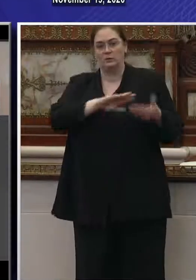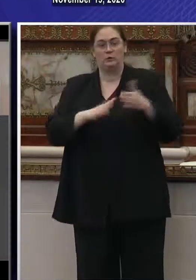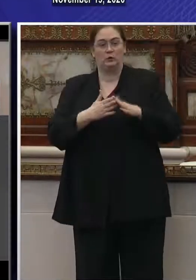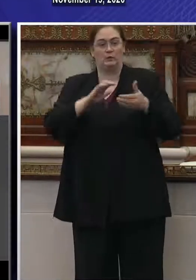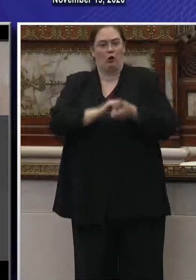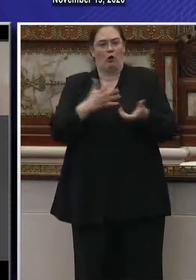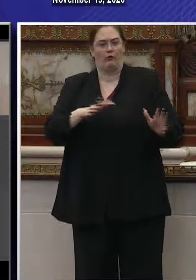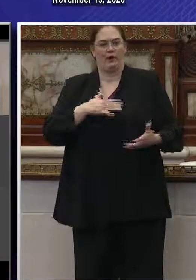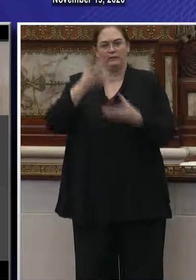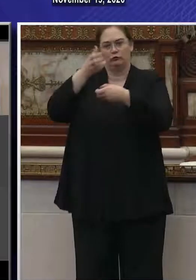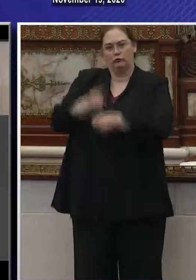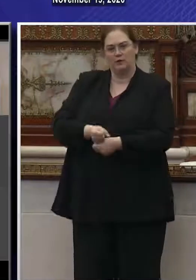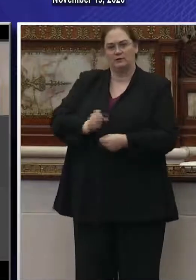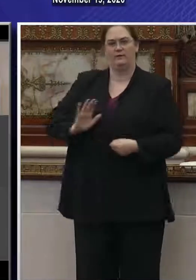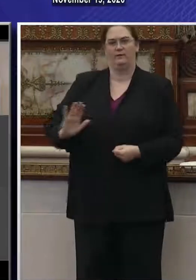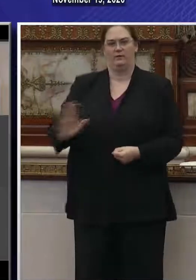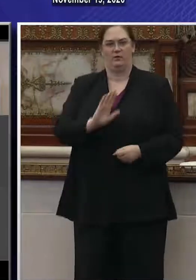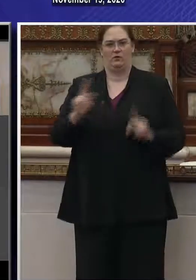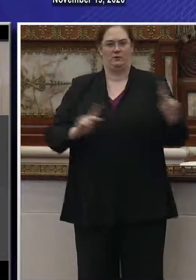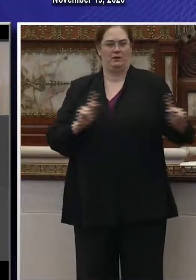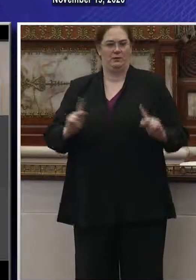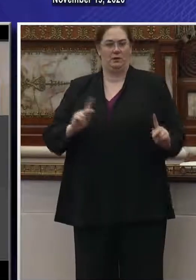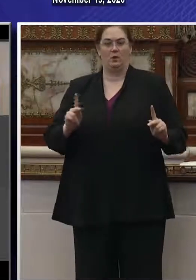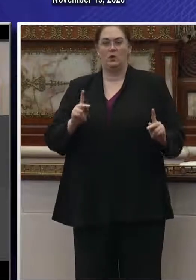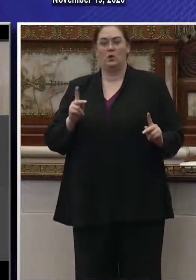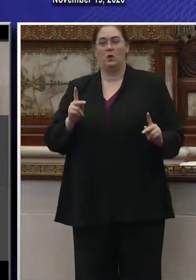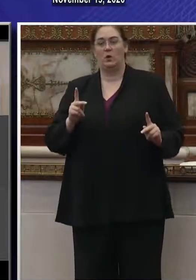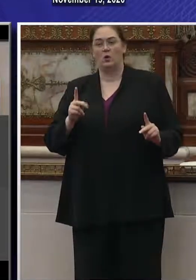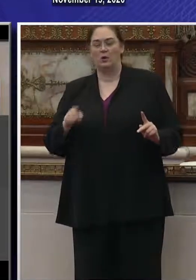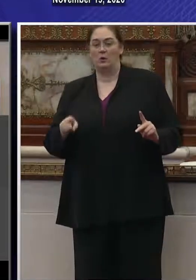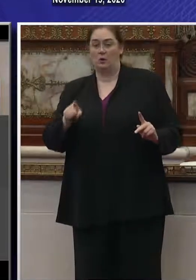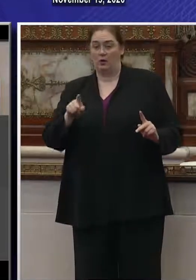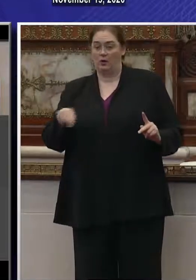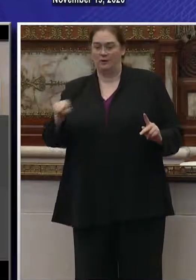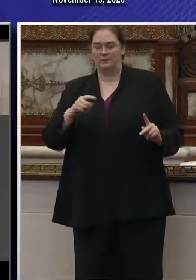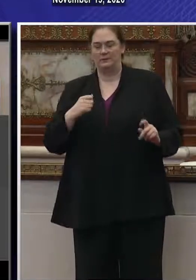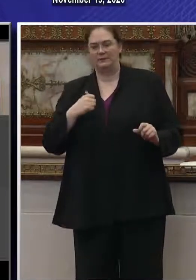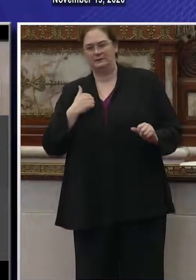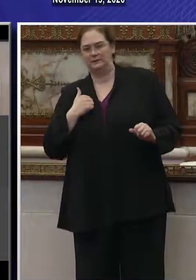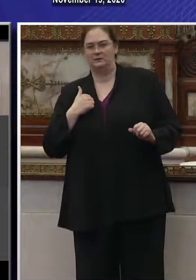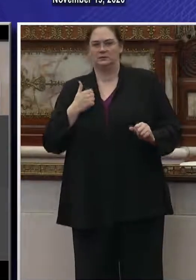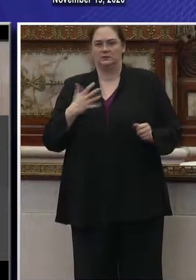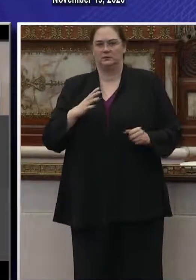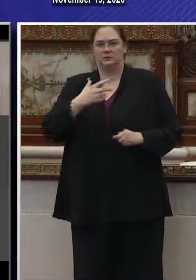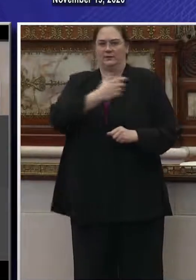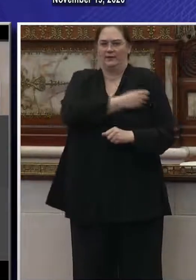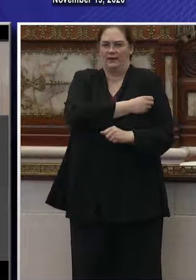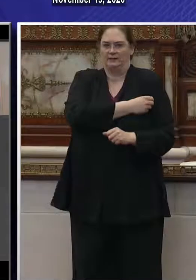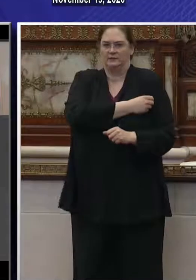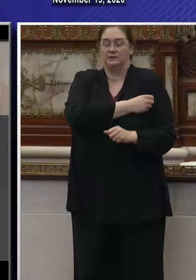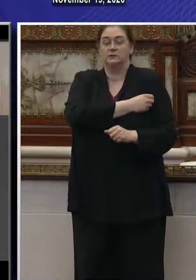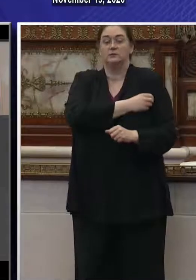of residents who may have some vaccine hesitancy. So I think I look at that this is a